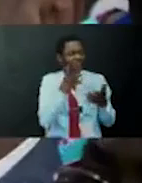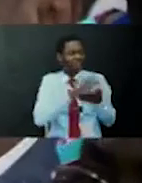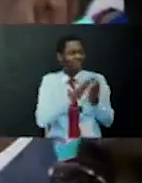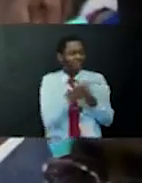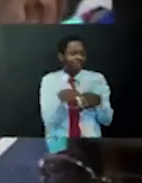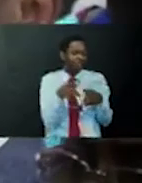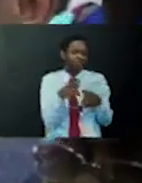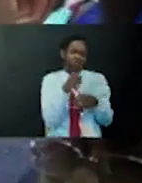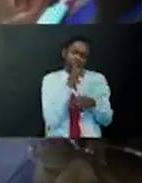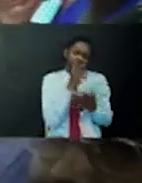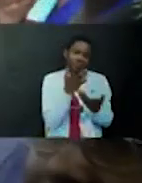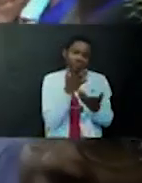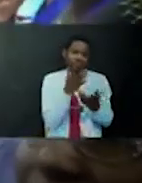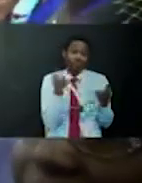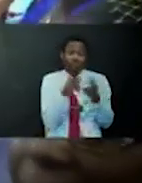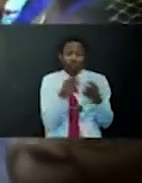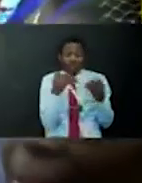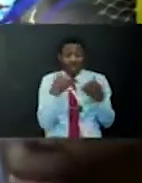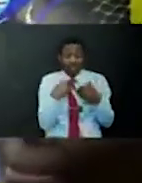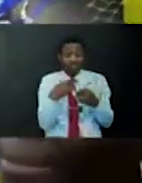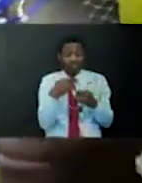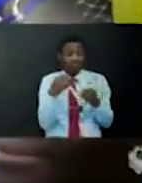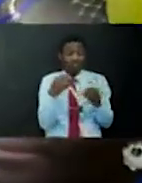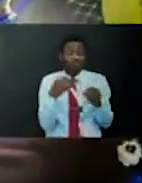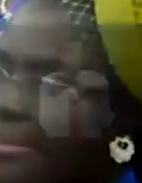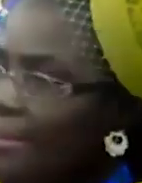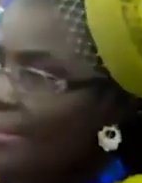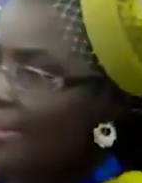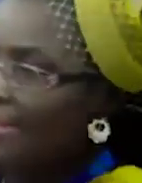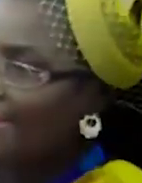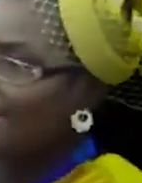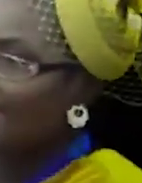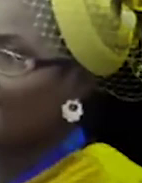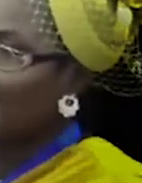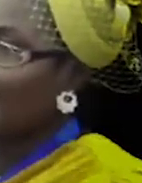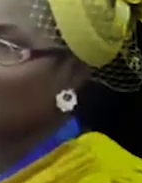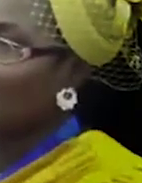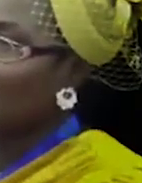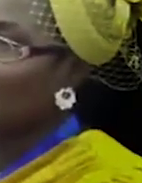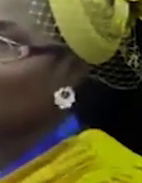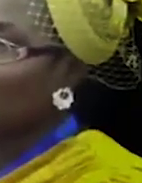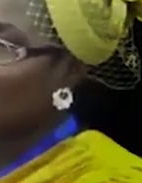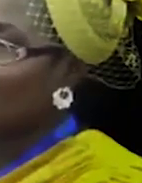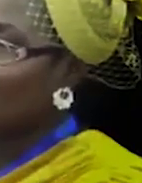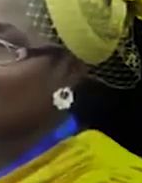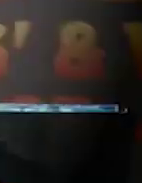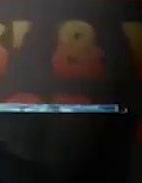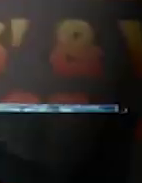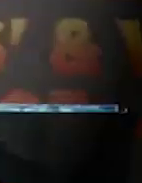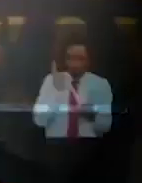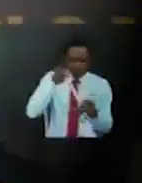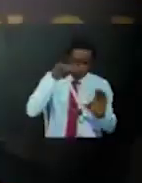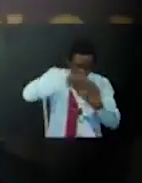wedding, I'll go there. Adore, I'll be there. And then joint service, I'm